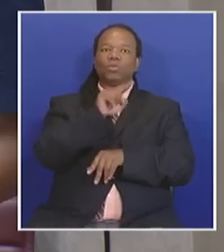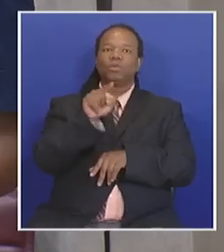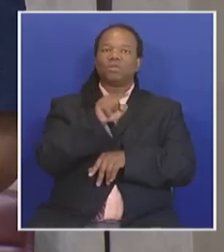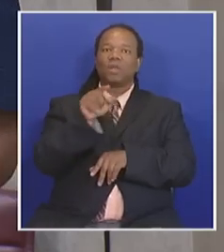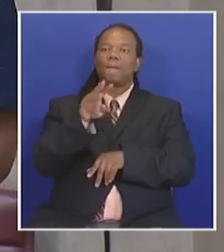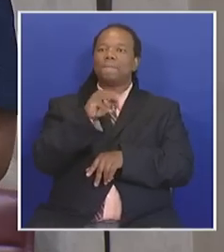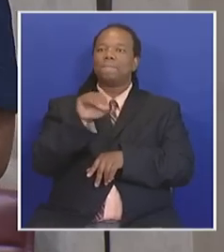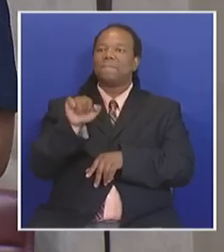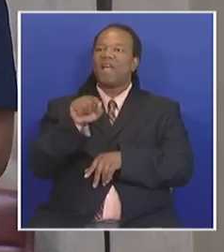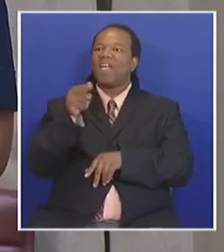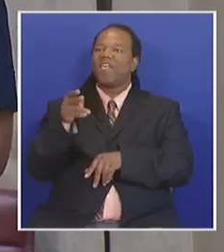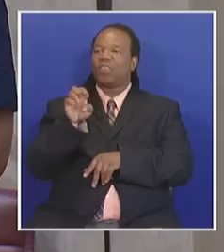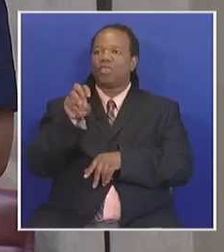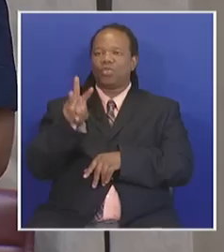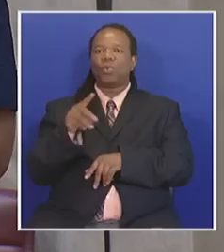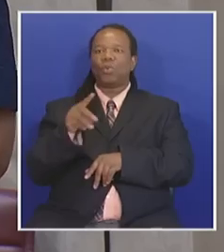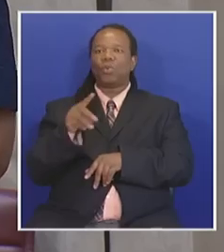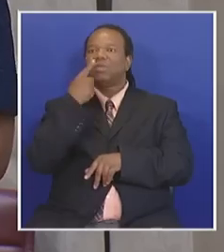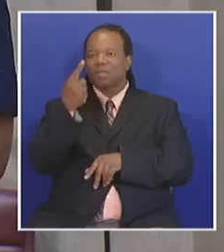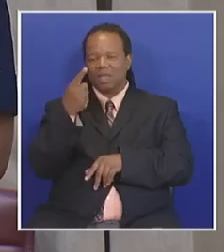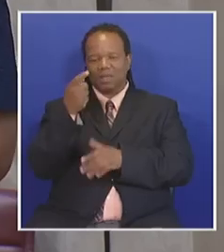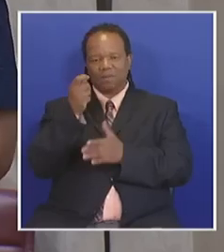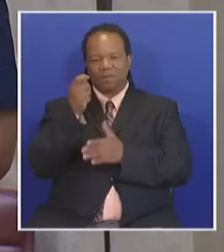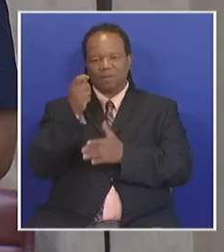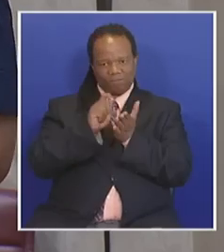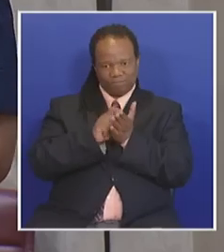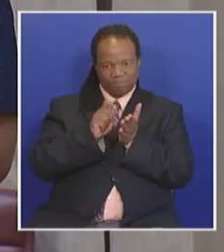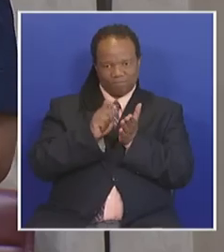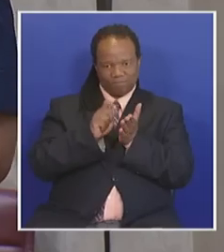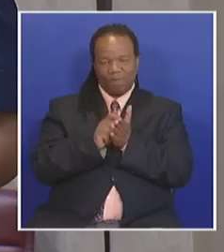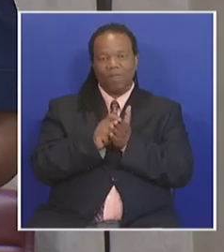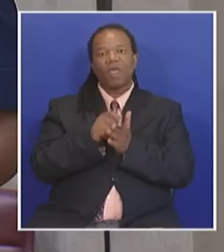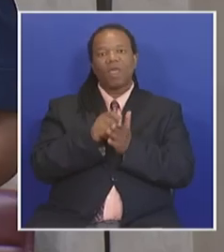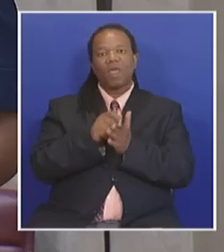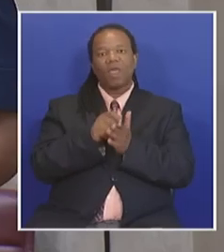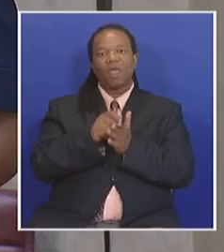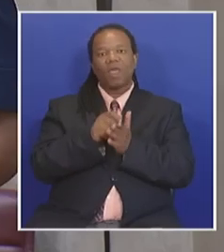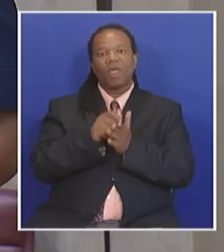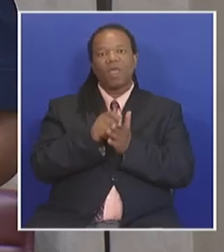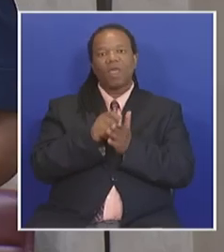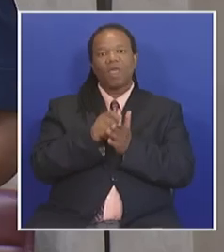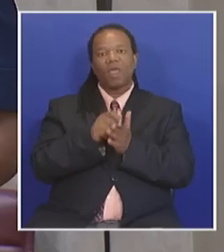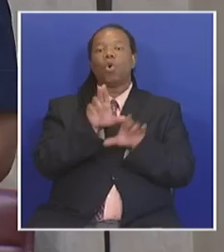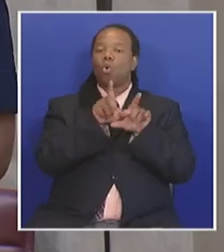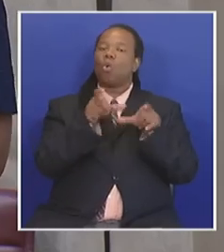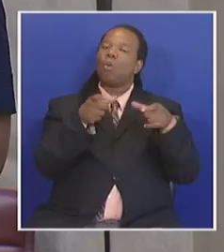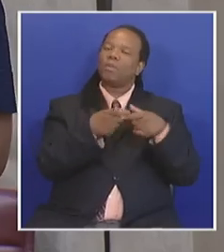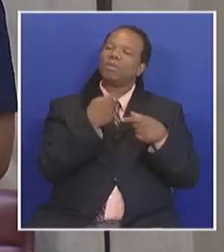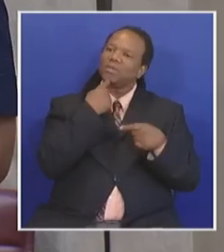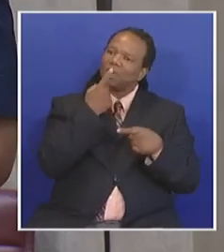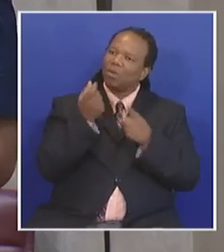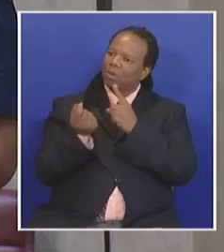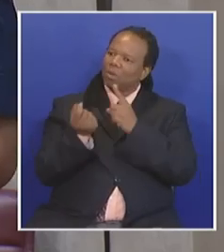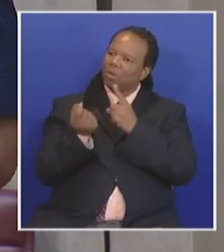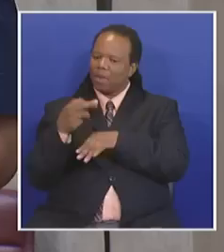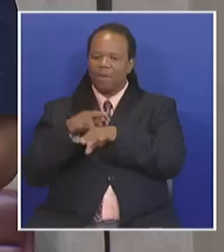Congress, wrote a letter to ad hoc political committee of the United Nations on the question of race conflict in South Africa